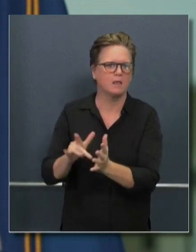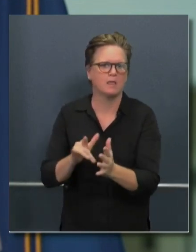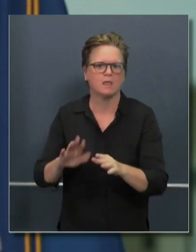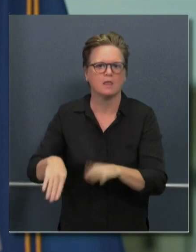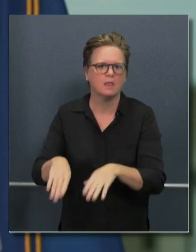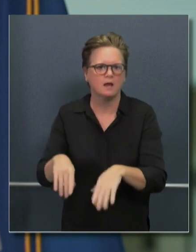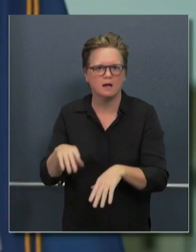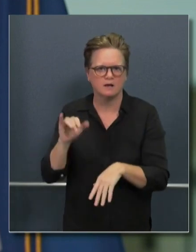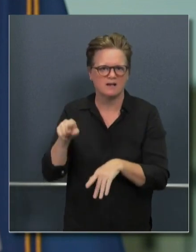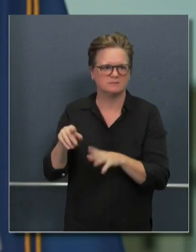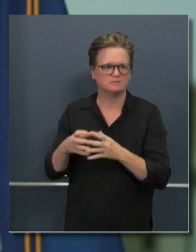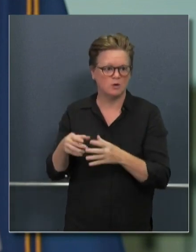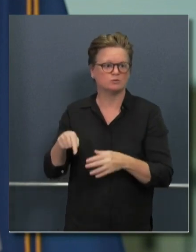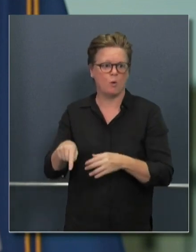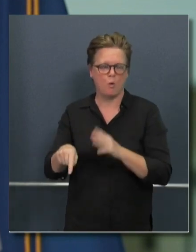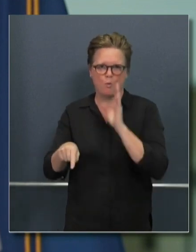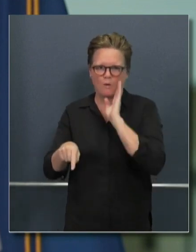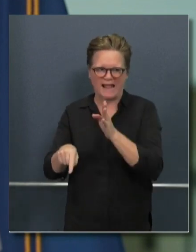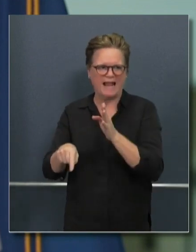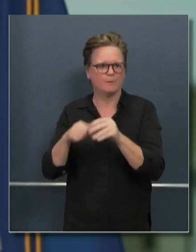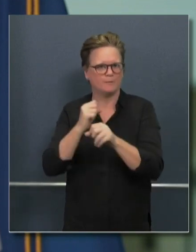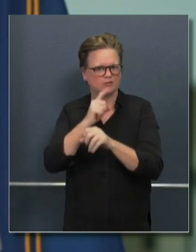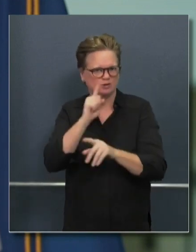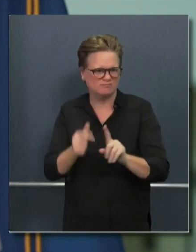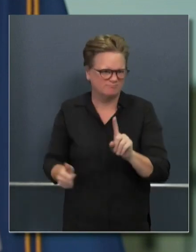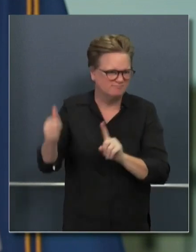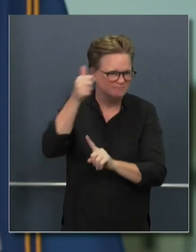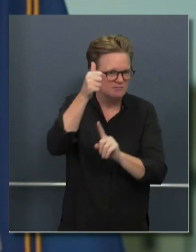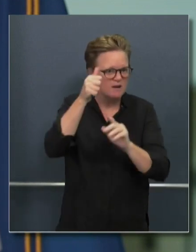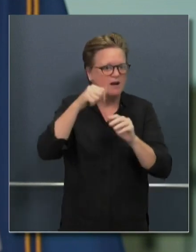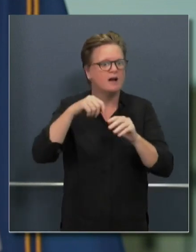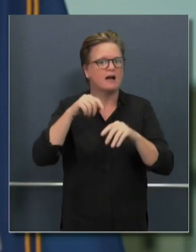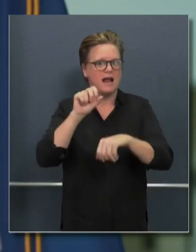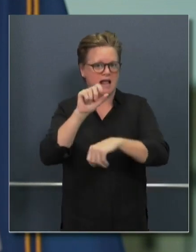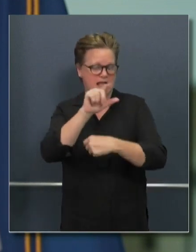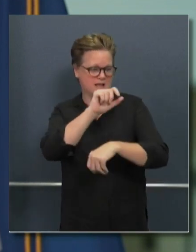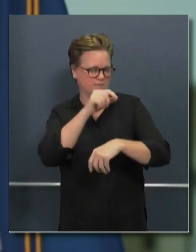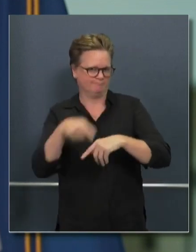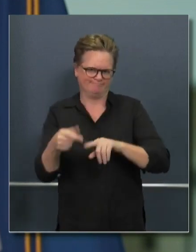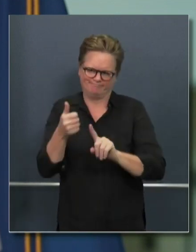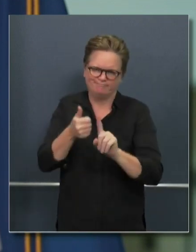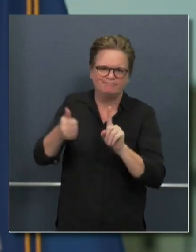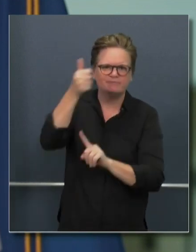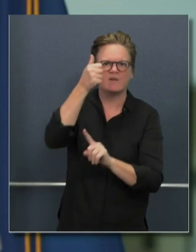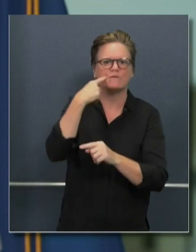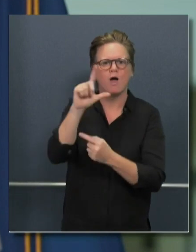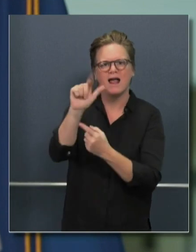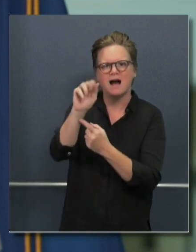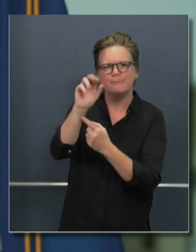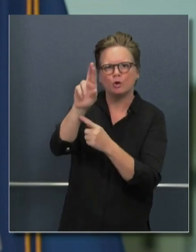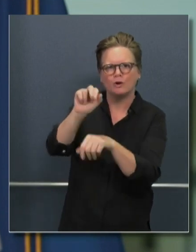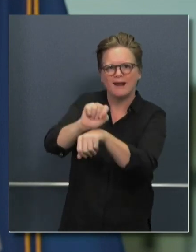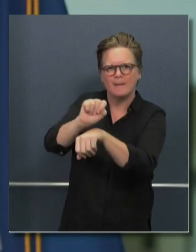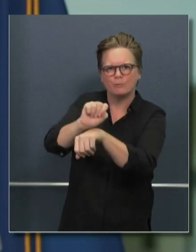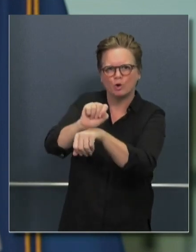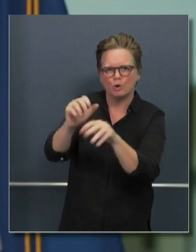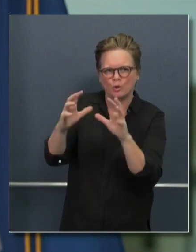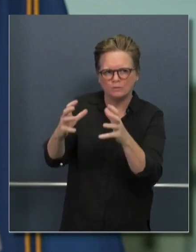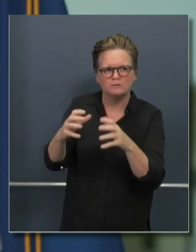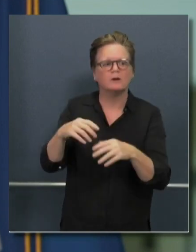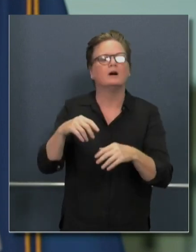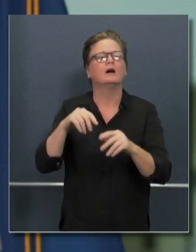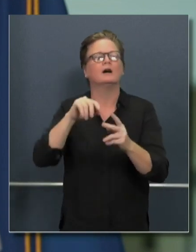And more broadly, that work is as important now as ever, particularly as we battle this pandemic and try to mitigate the